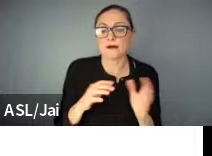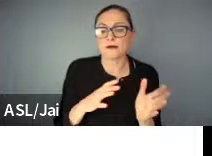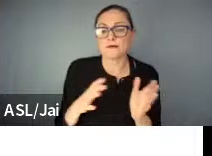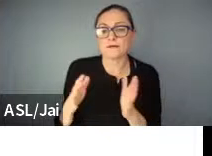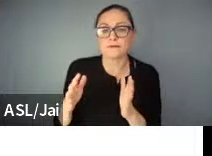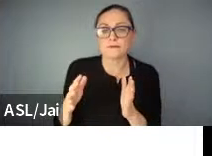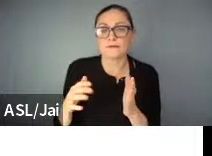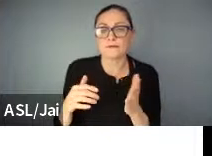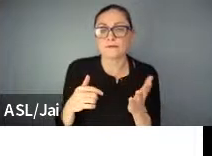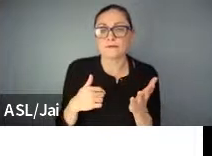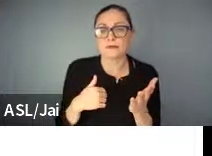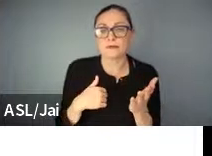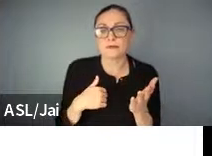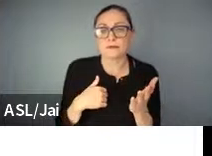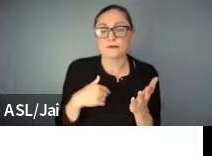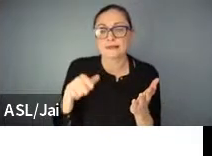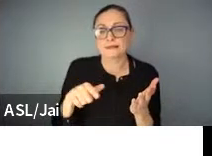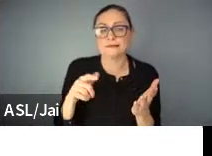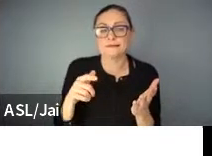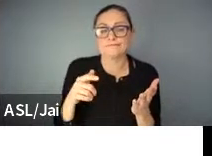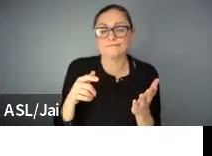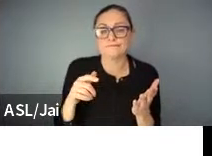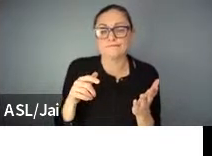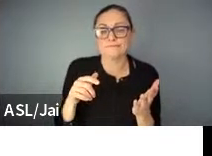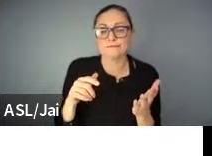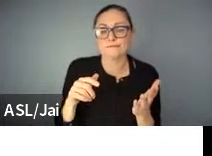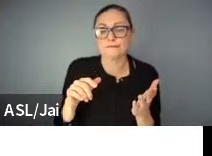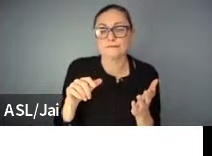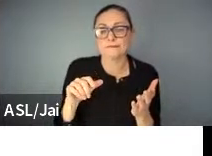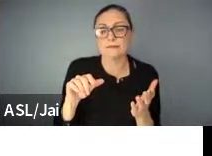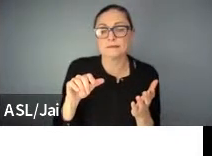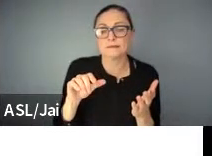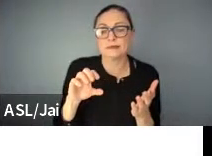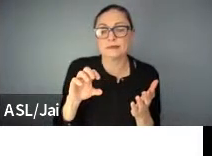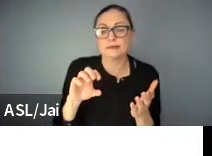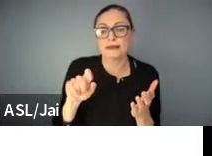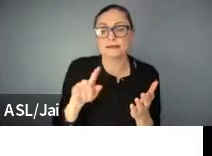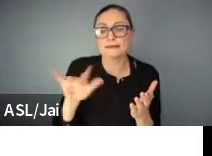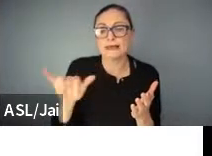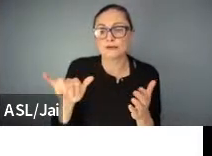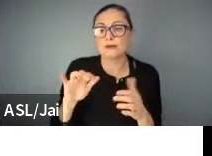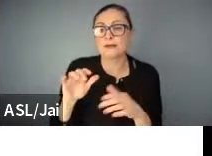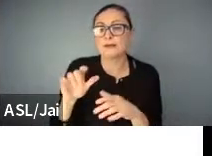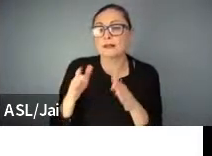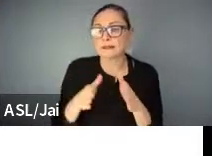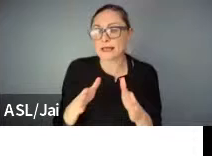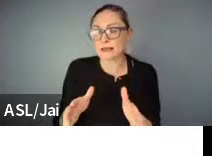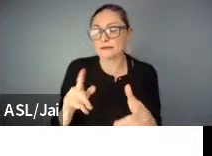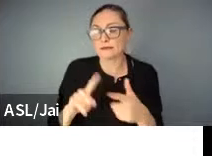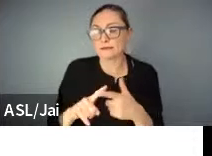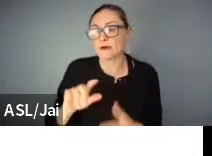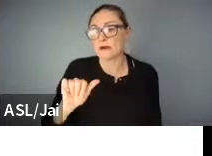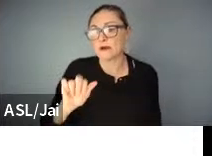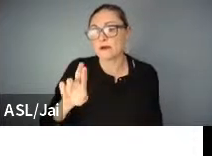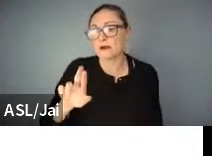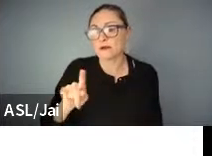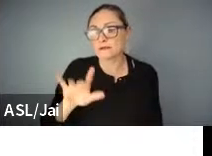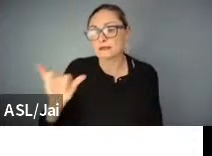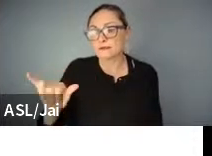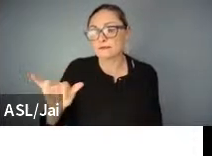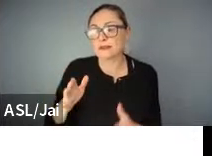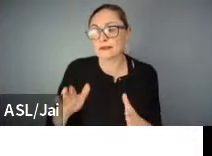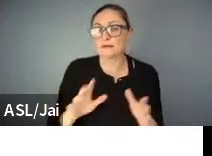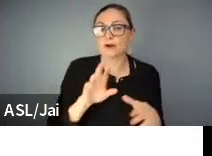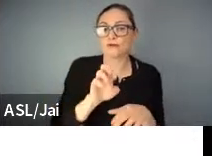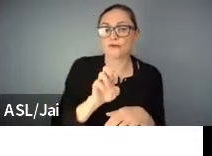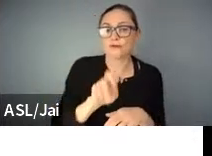graphic represents these auxiliary lanes are the ramp-to-ramp connections, reflecting whether there's